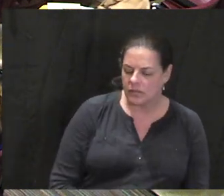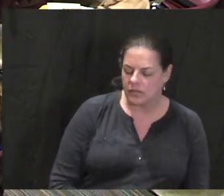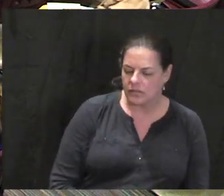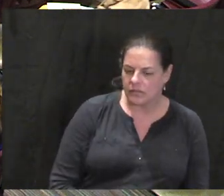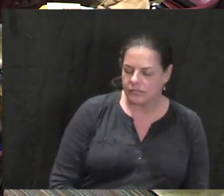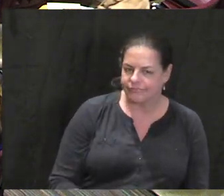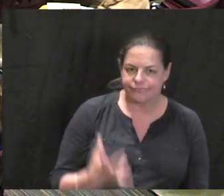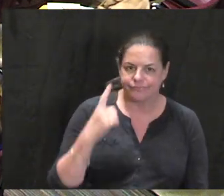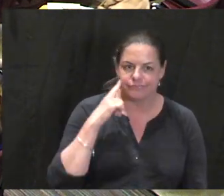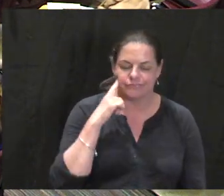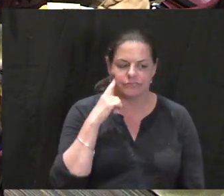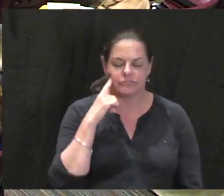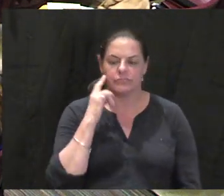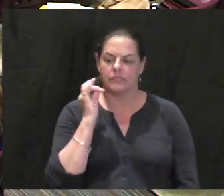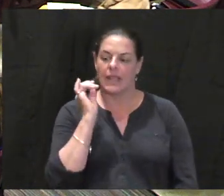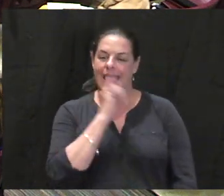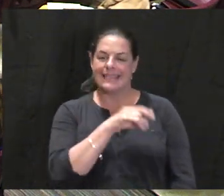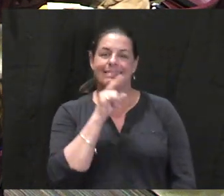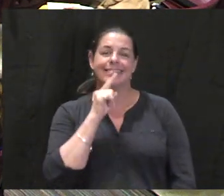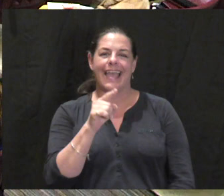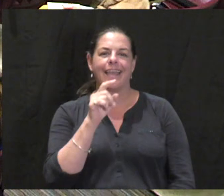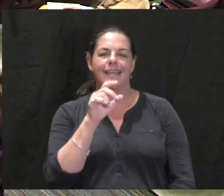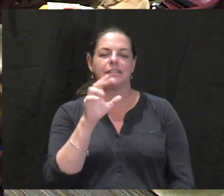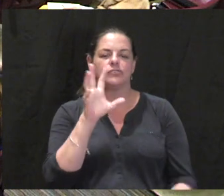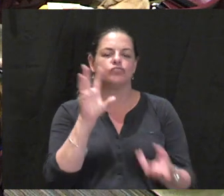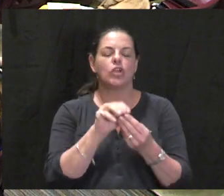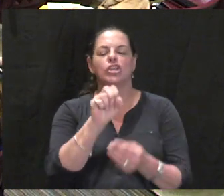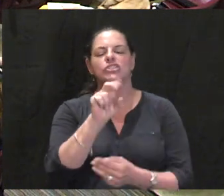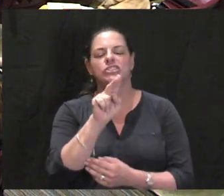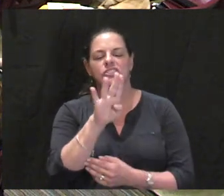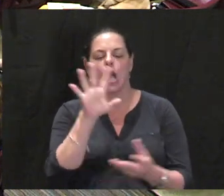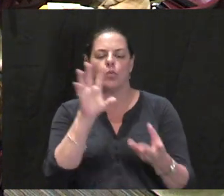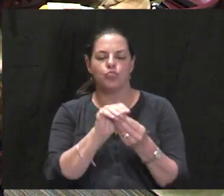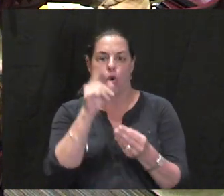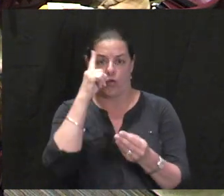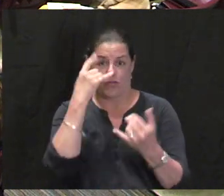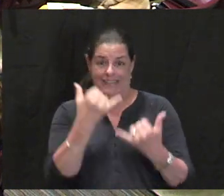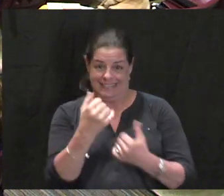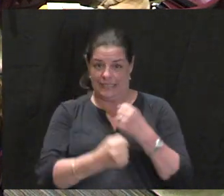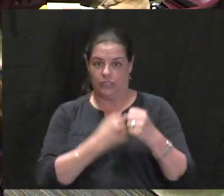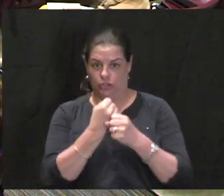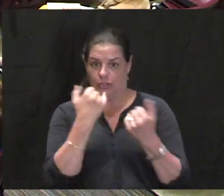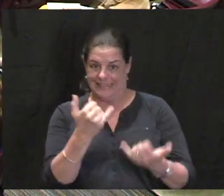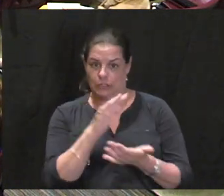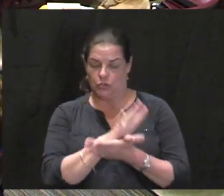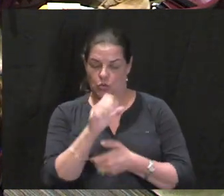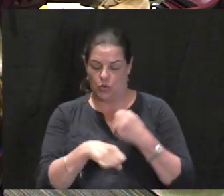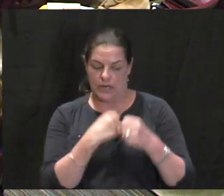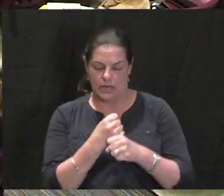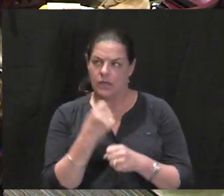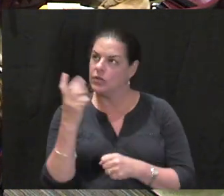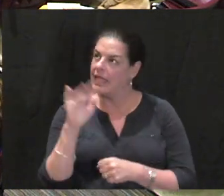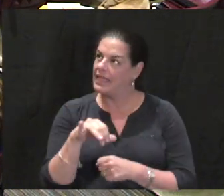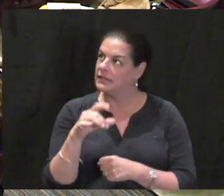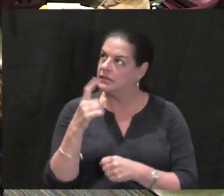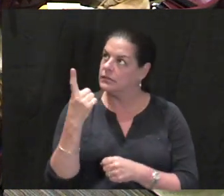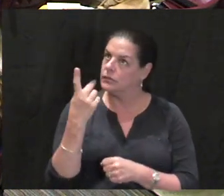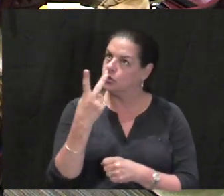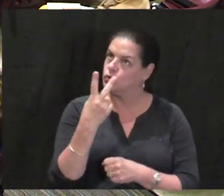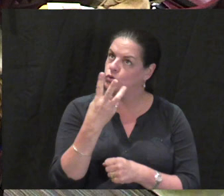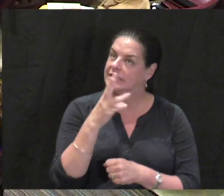That's the sum total of this school year for this year, so of all of the groups. Yes, sir. Well, it's it's 6